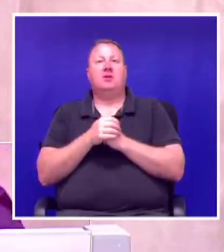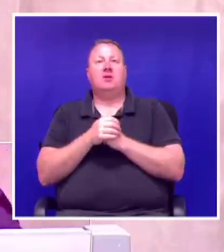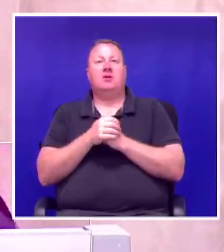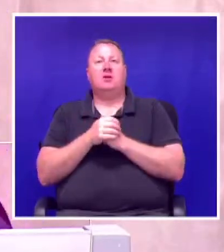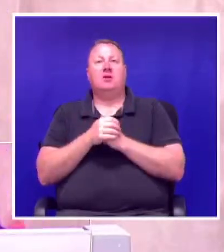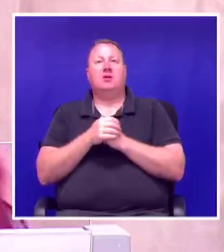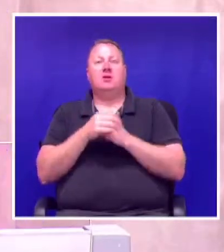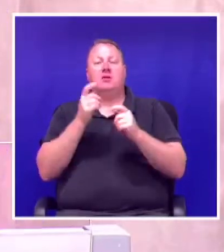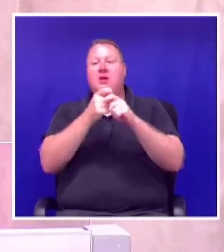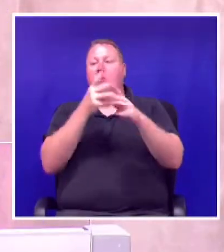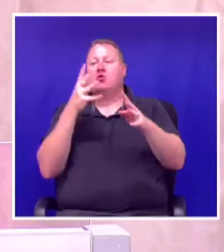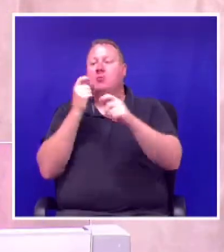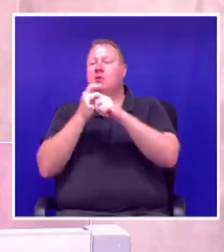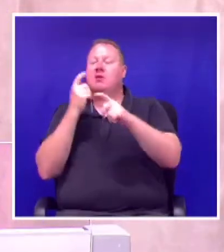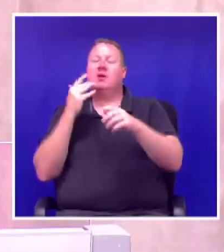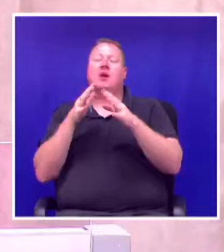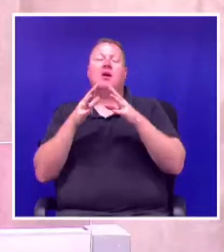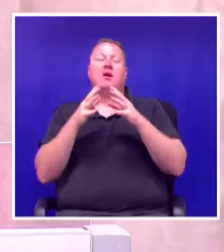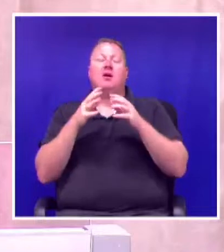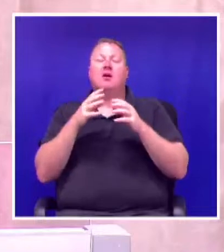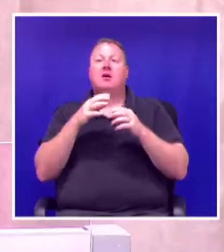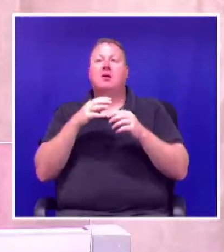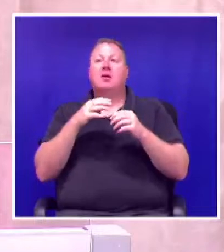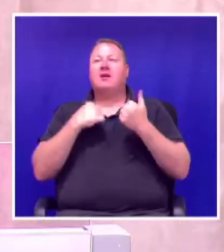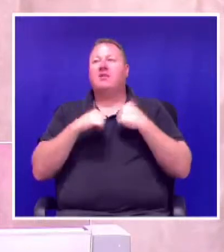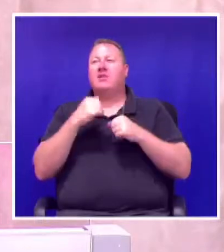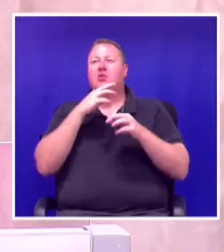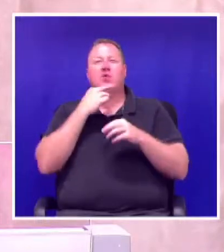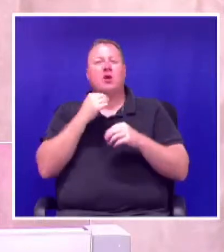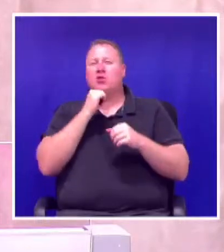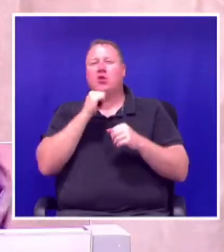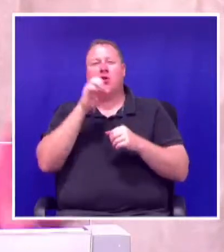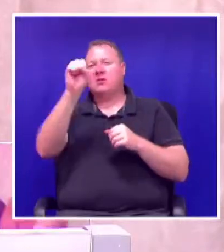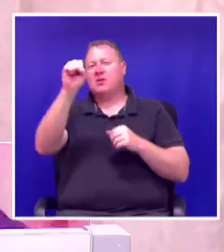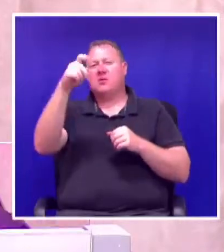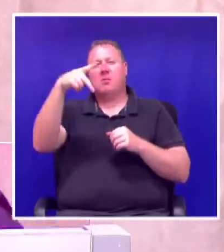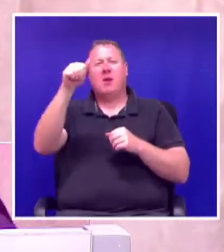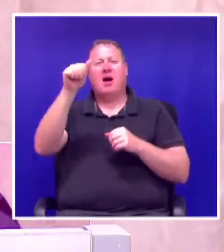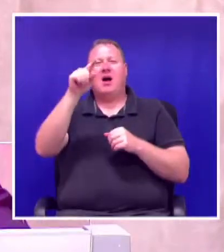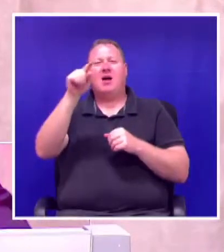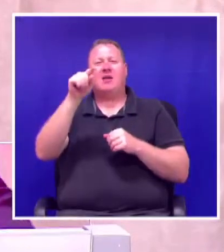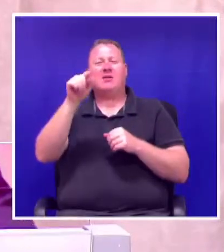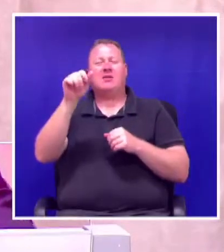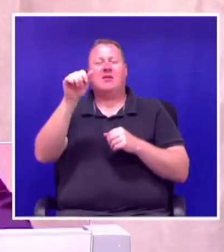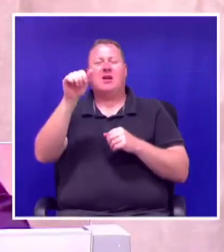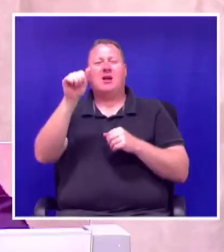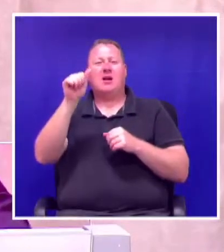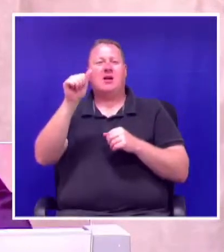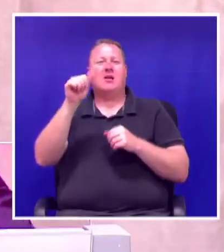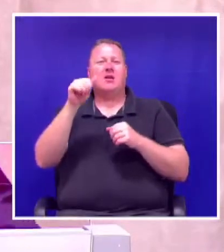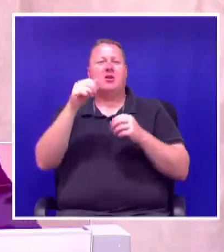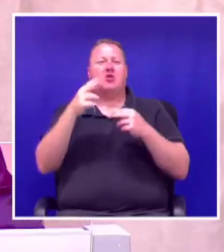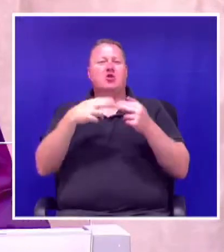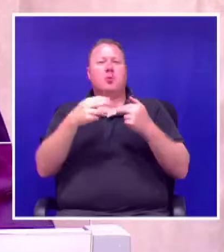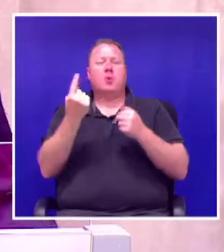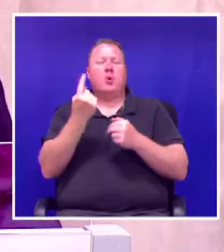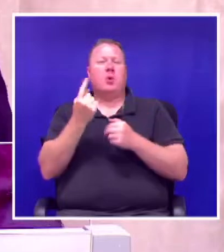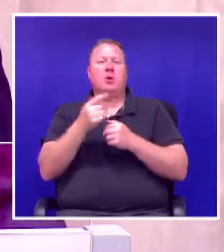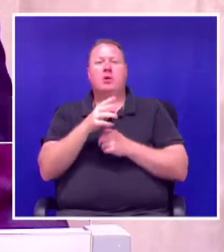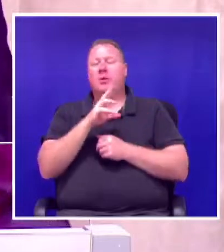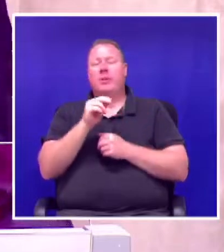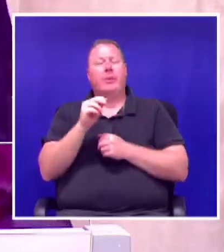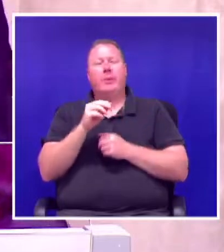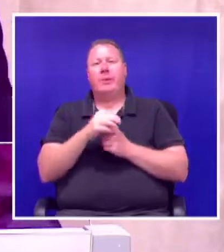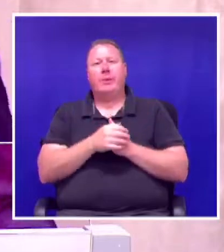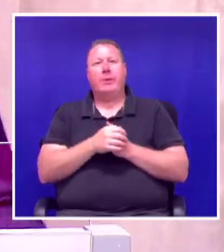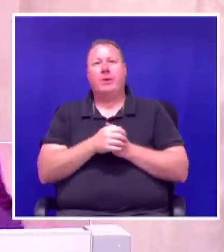and real activities, not just spaza shops. Because, you know, people, when they think of township economy, they think spaza